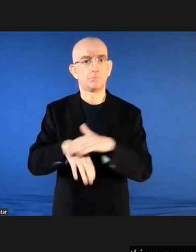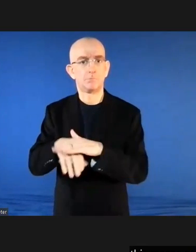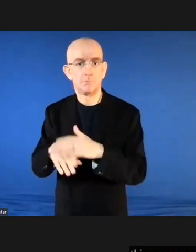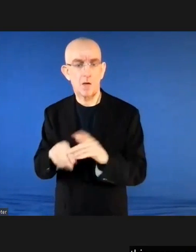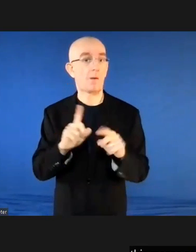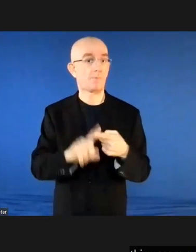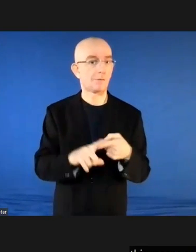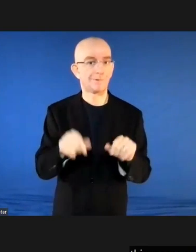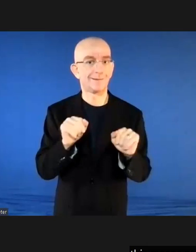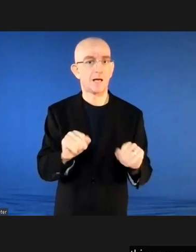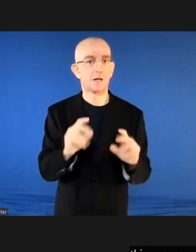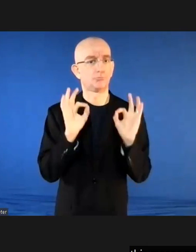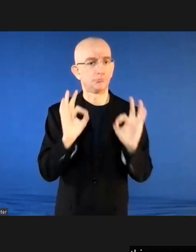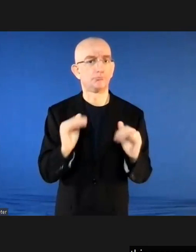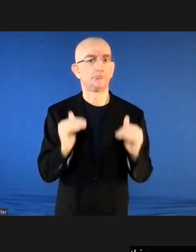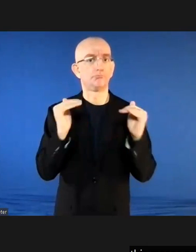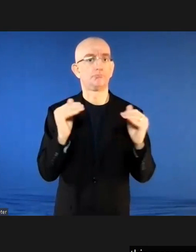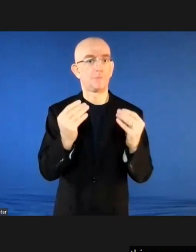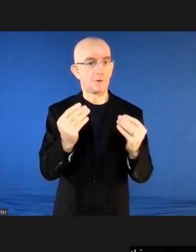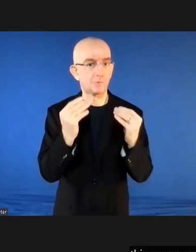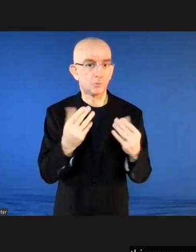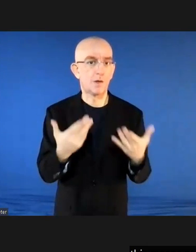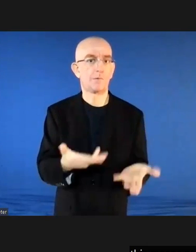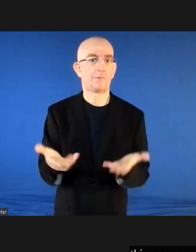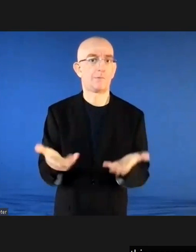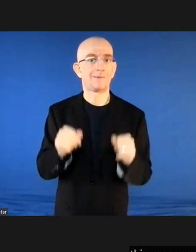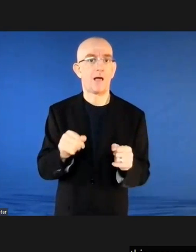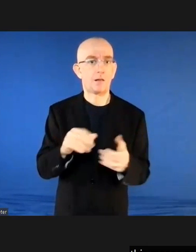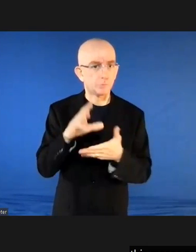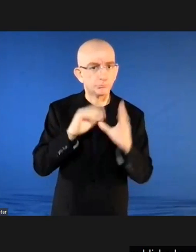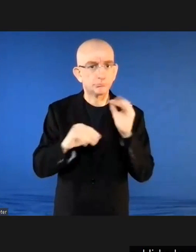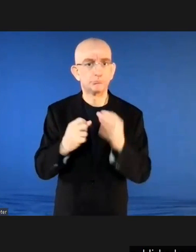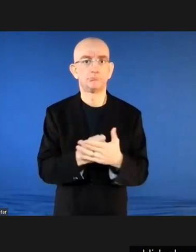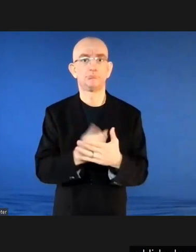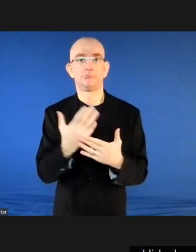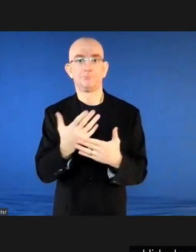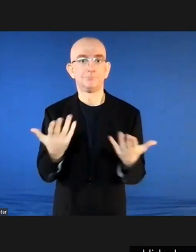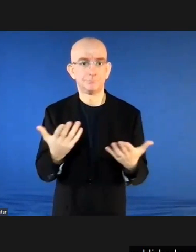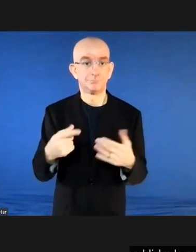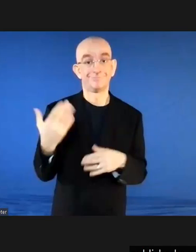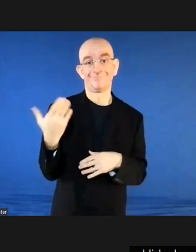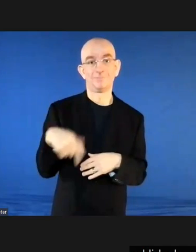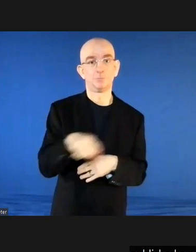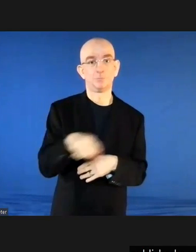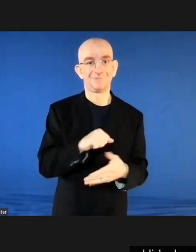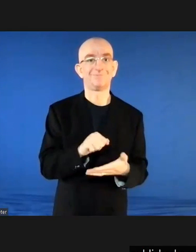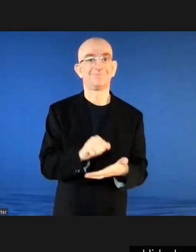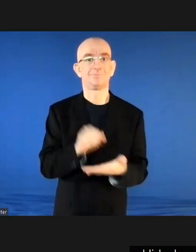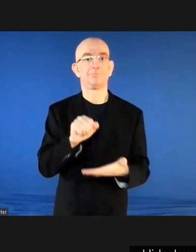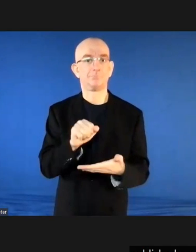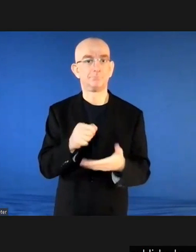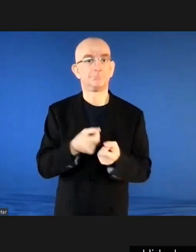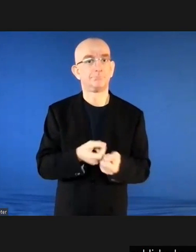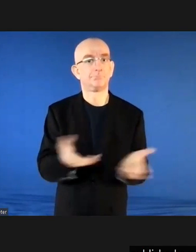inclusion strategy, which sets out lots of examples of what we have done towards this goal amongst the other goals that we have, but particularly on